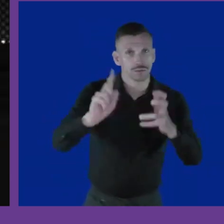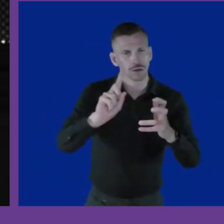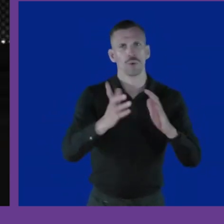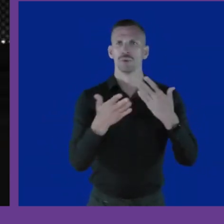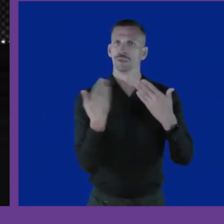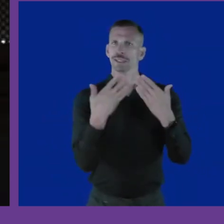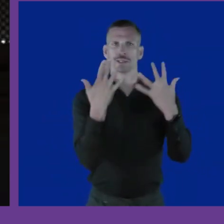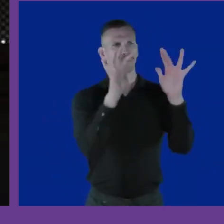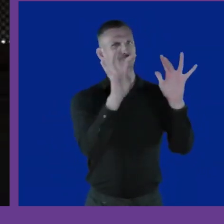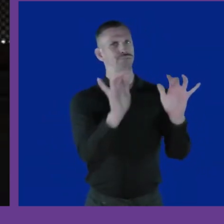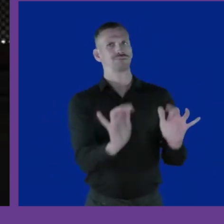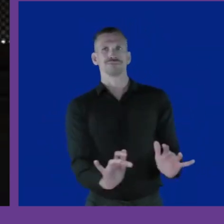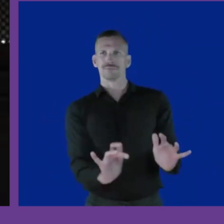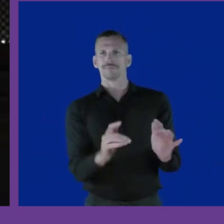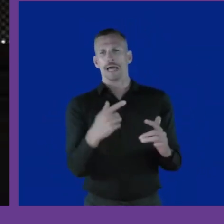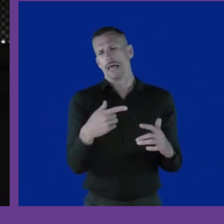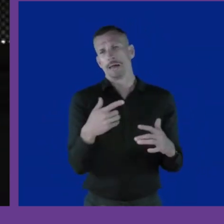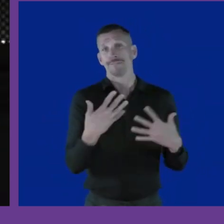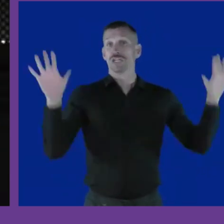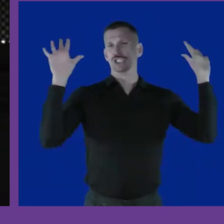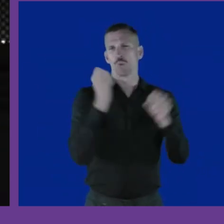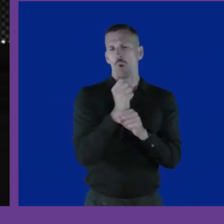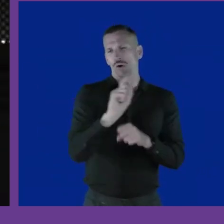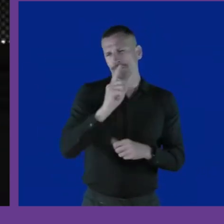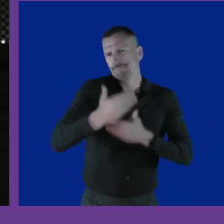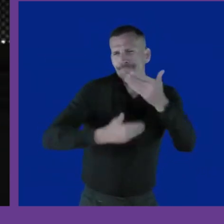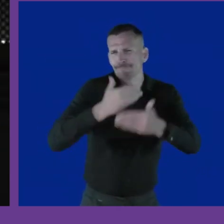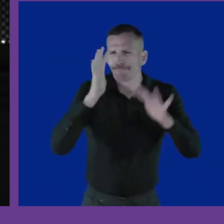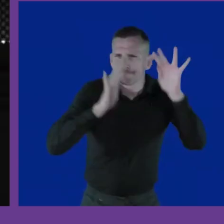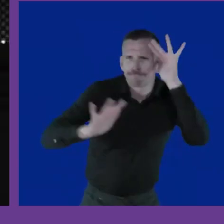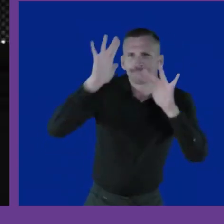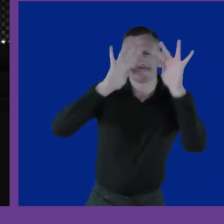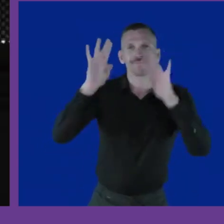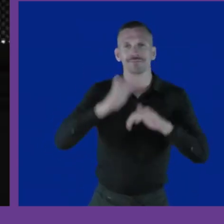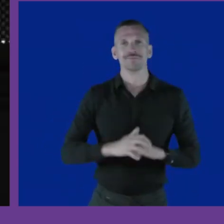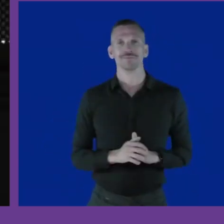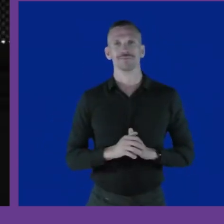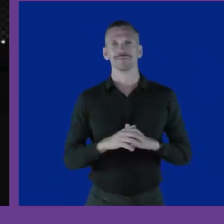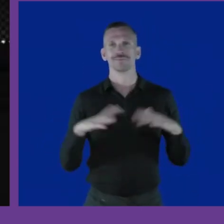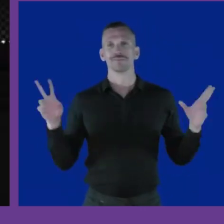is something that we develop with others is click to pay, which basically enables